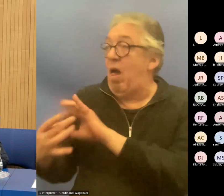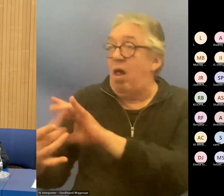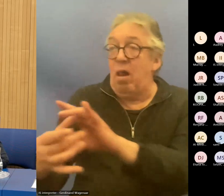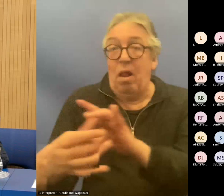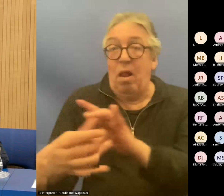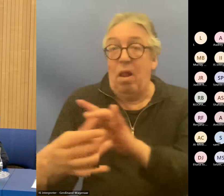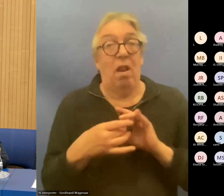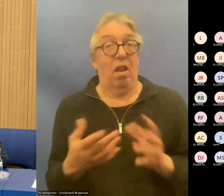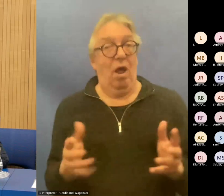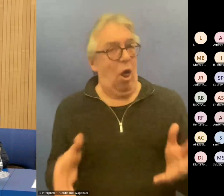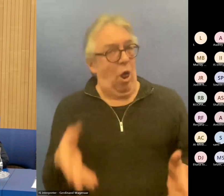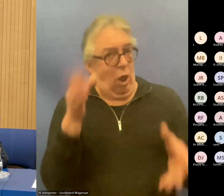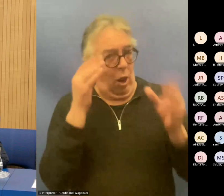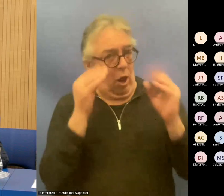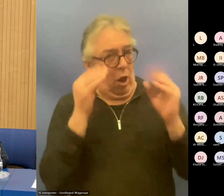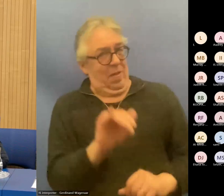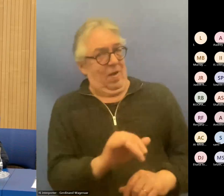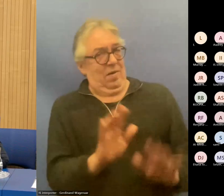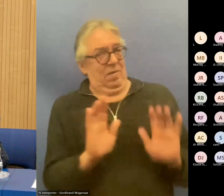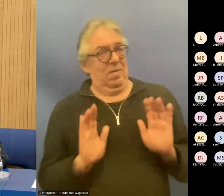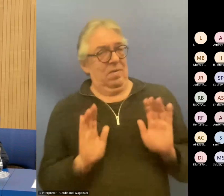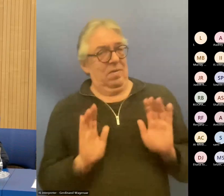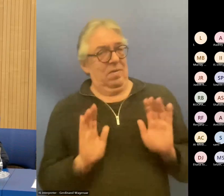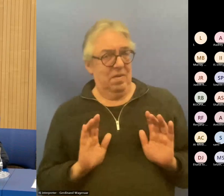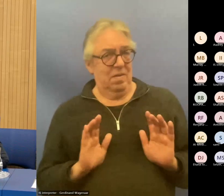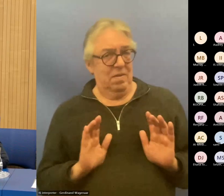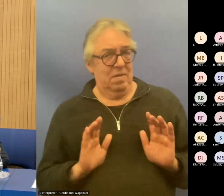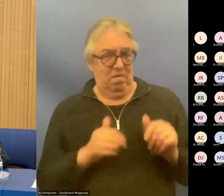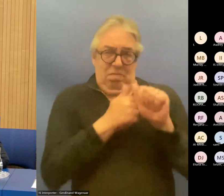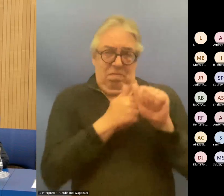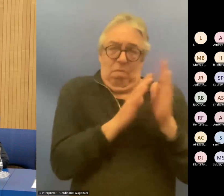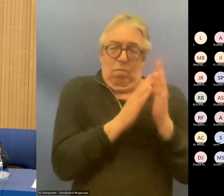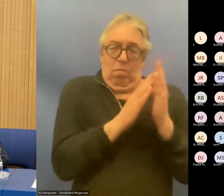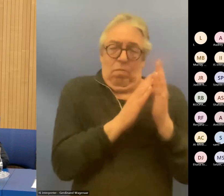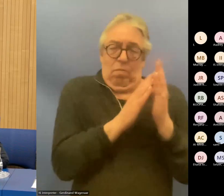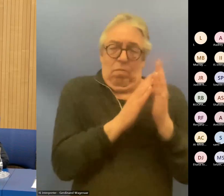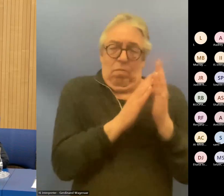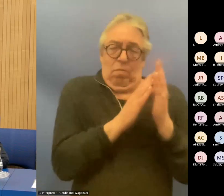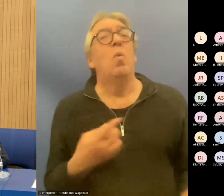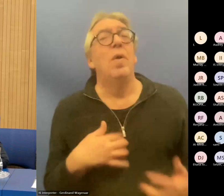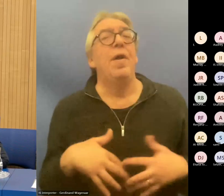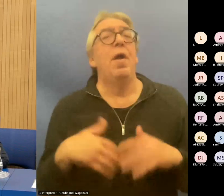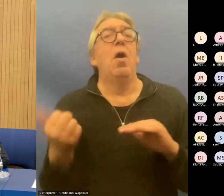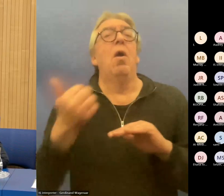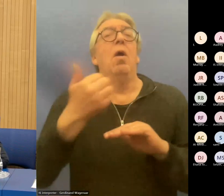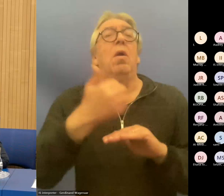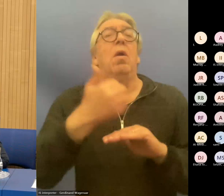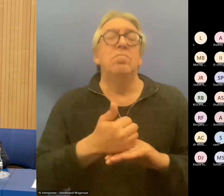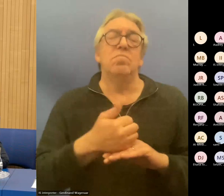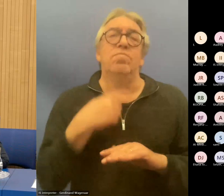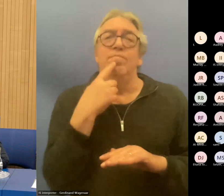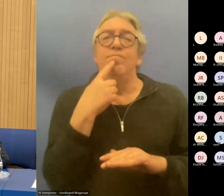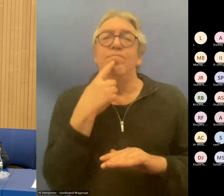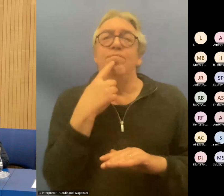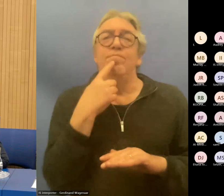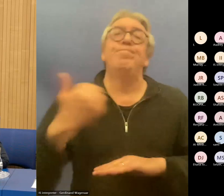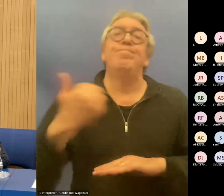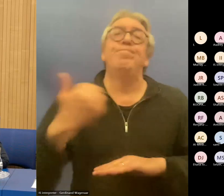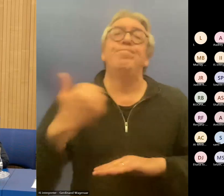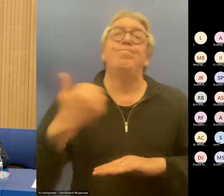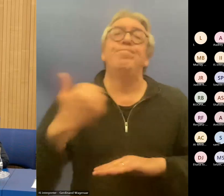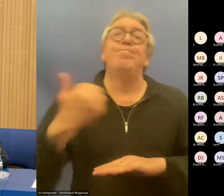size. So on that concept, we make some skeleton that where we can start with the children. As I mentioned,